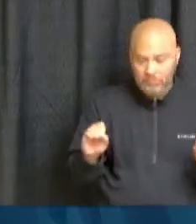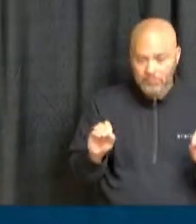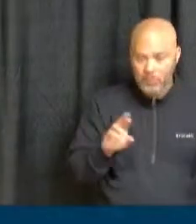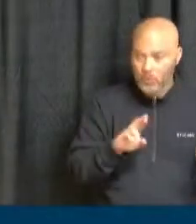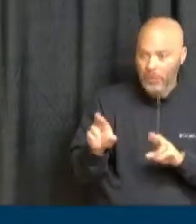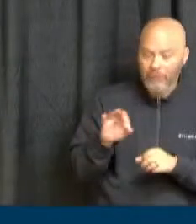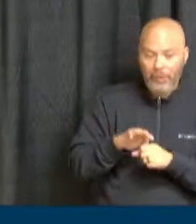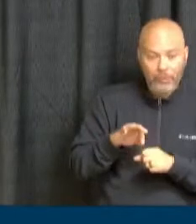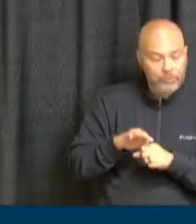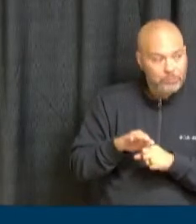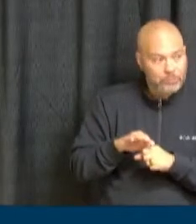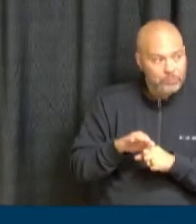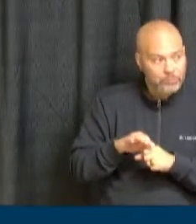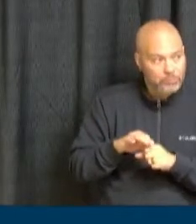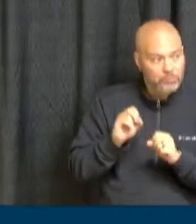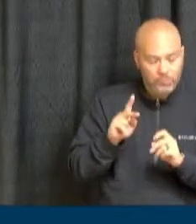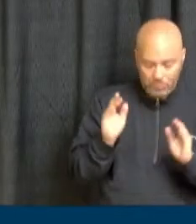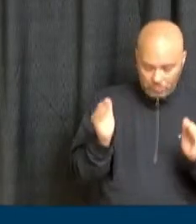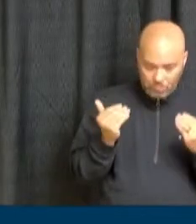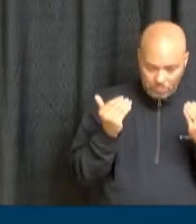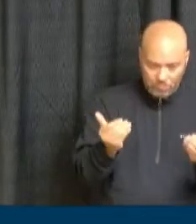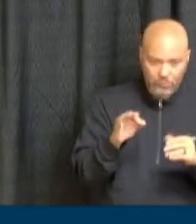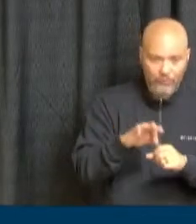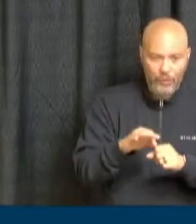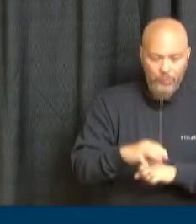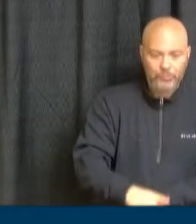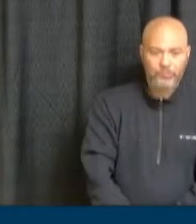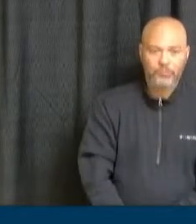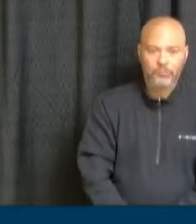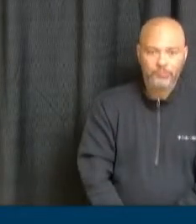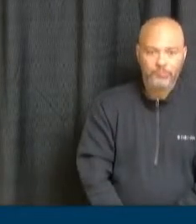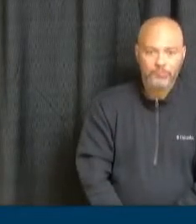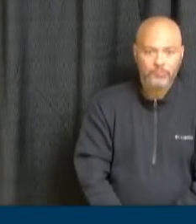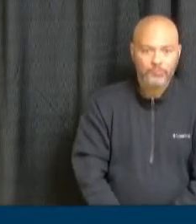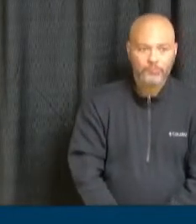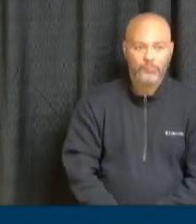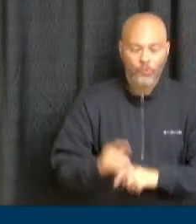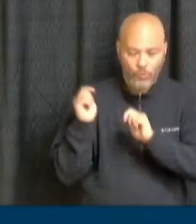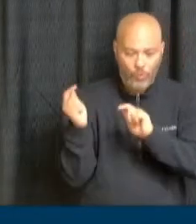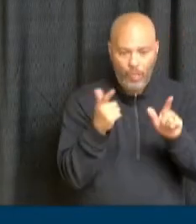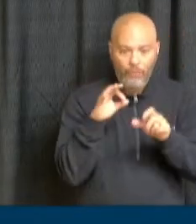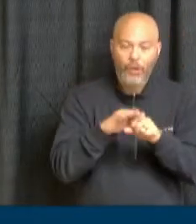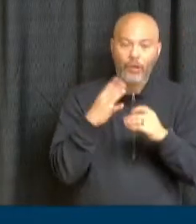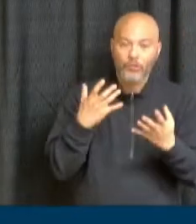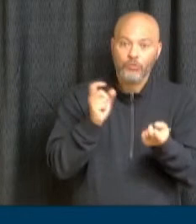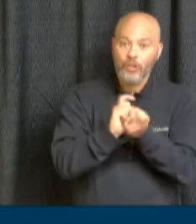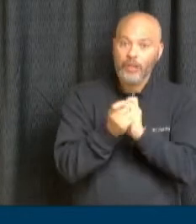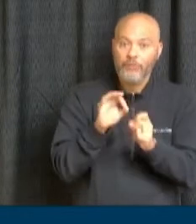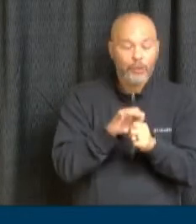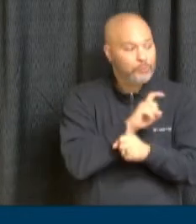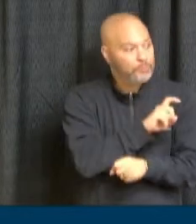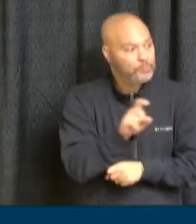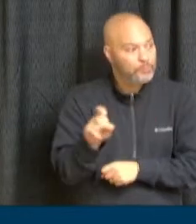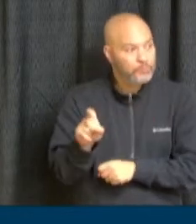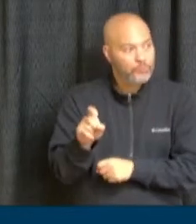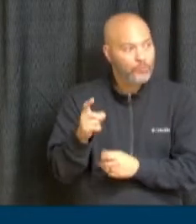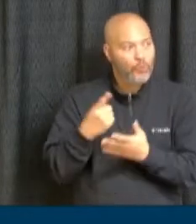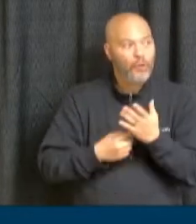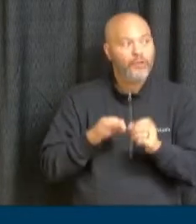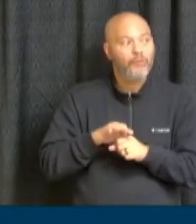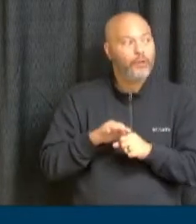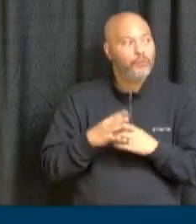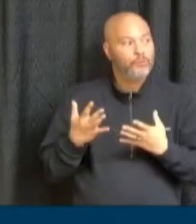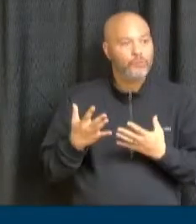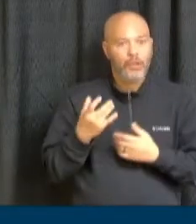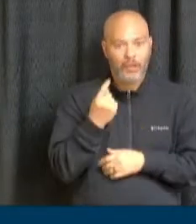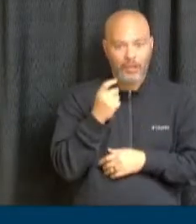hearing none, are you ready to vote? All members, please cast your vote. Every member voted. Any member wish to change their vote? Madam Clerk, please take the